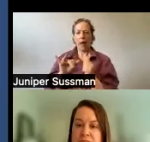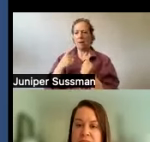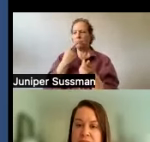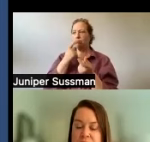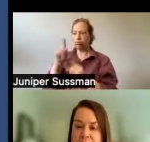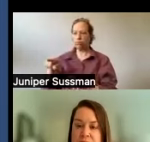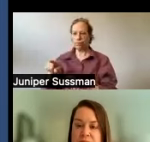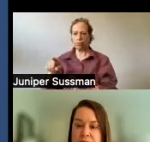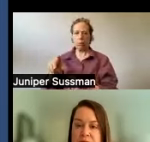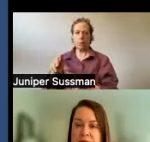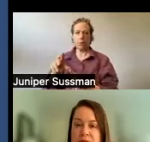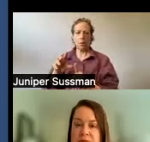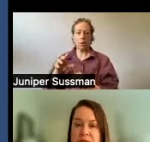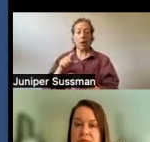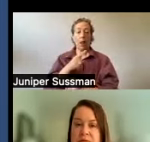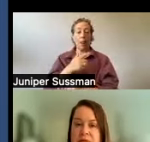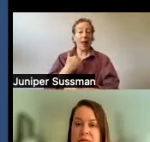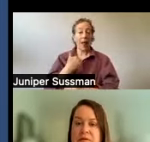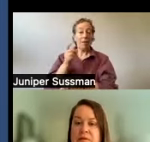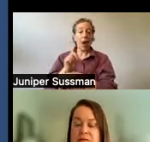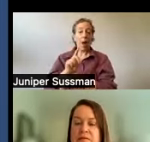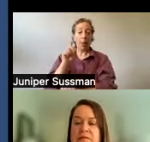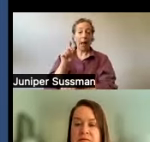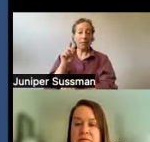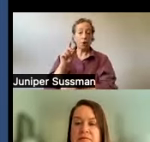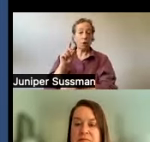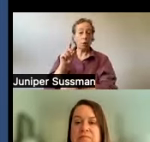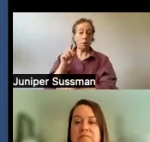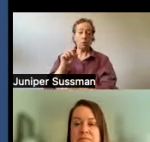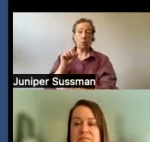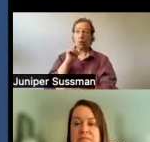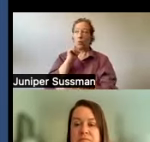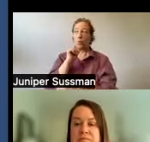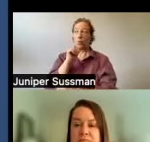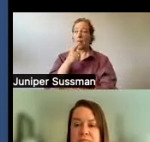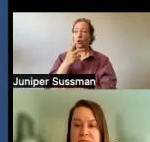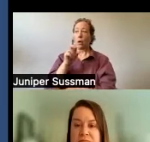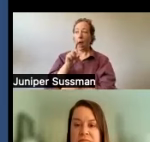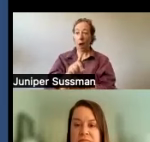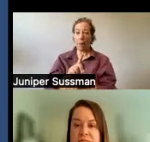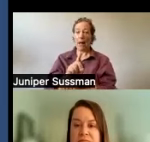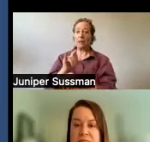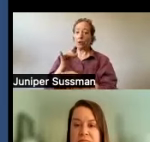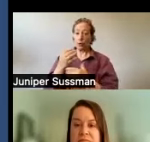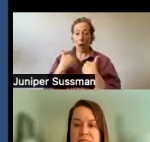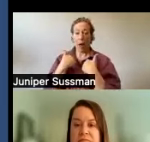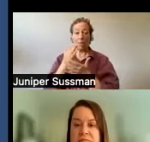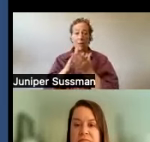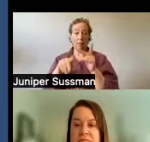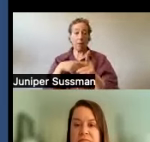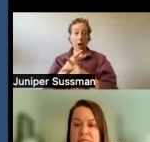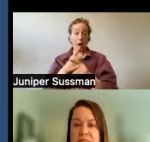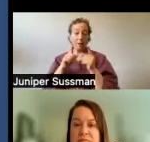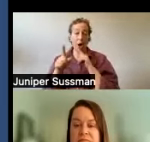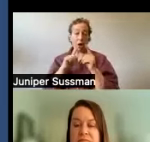they do have an obligation to just say, not just say no and we're done. Like there is an obligation to do this back and forth and to say, okay, well, if